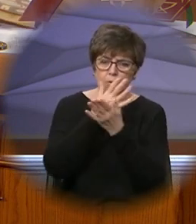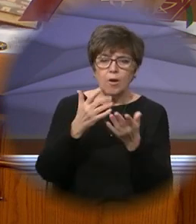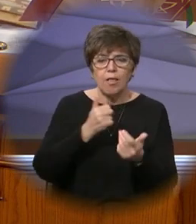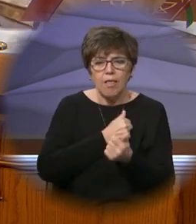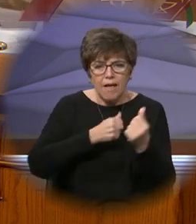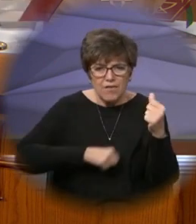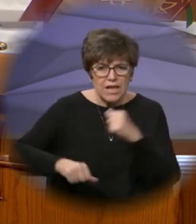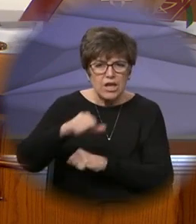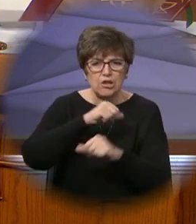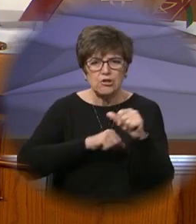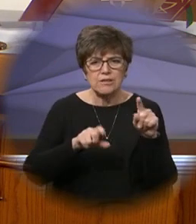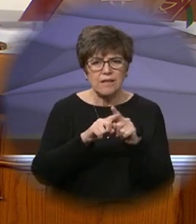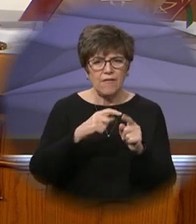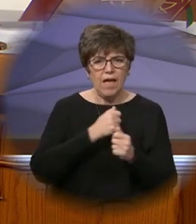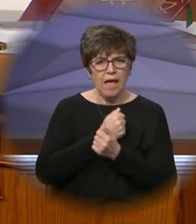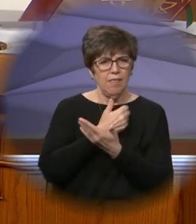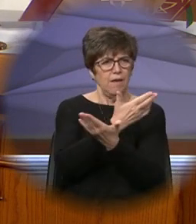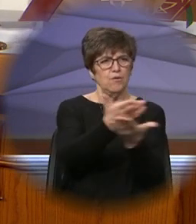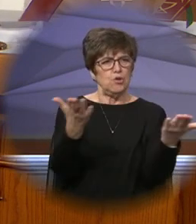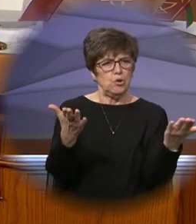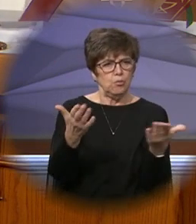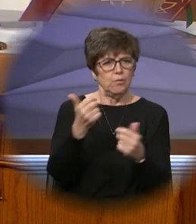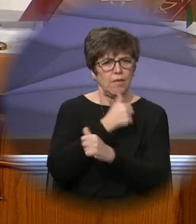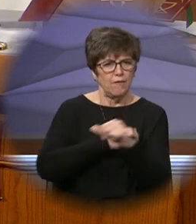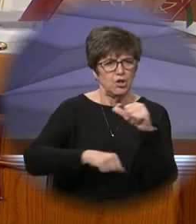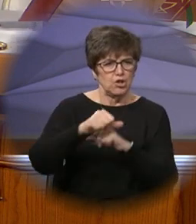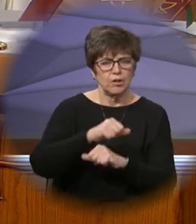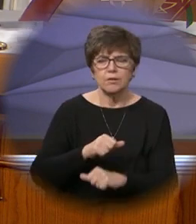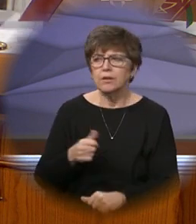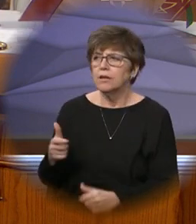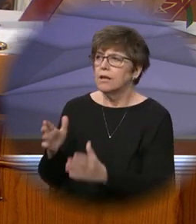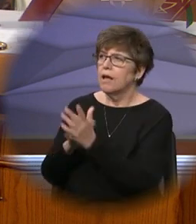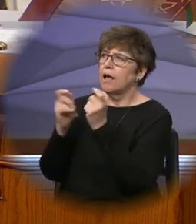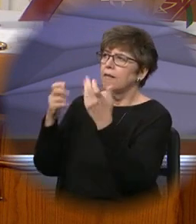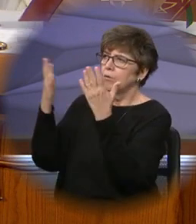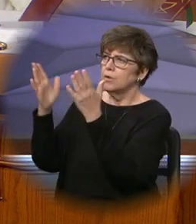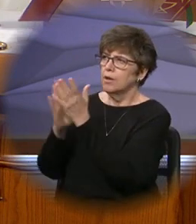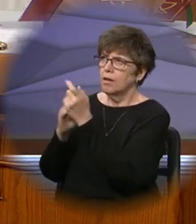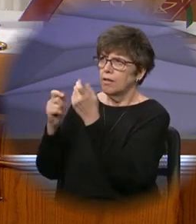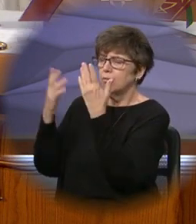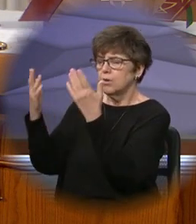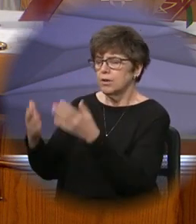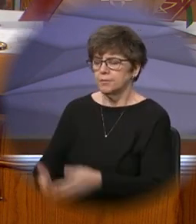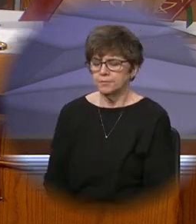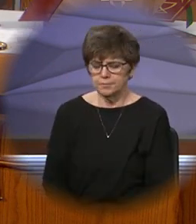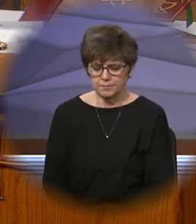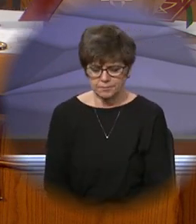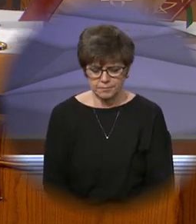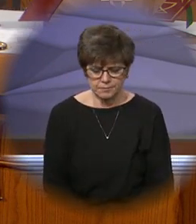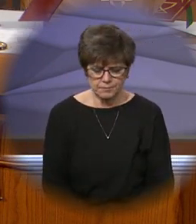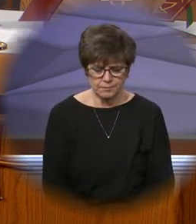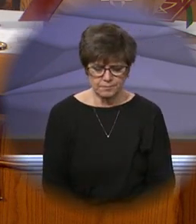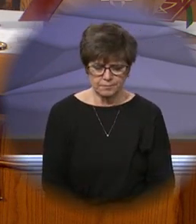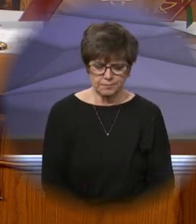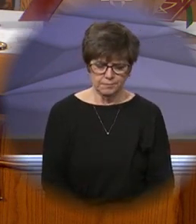one another as I have loved you. Alleluia, alleluia, alleluia. Alleluia.